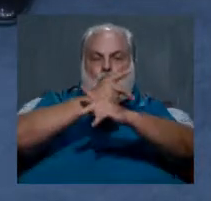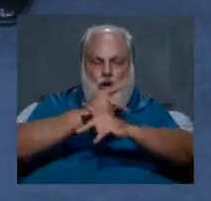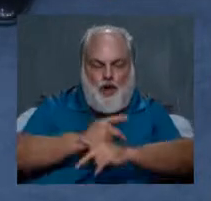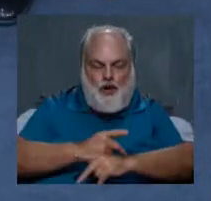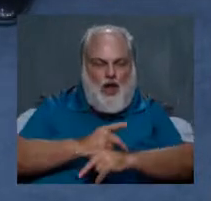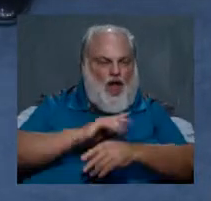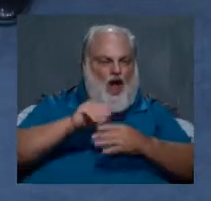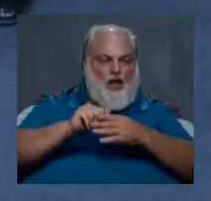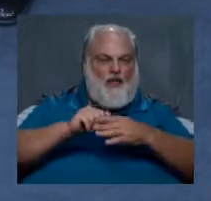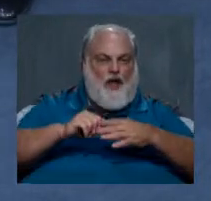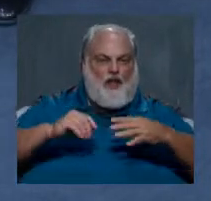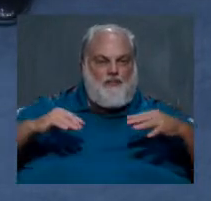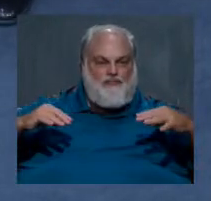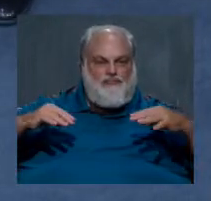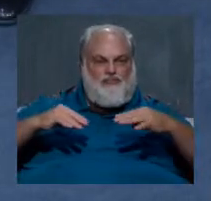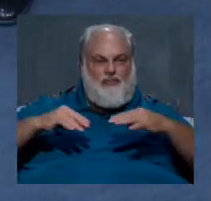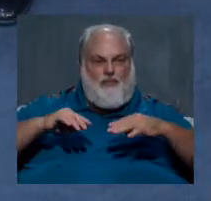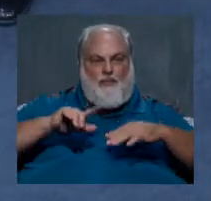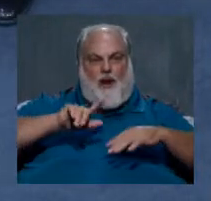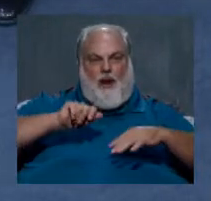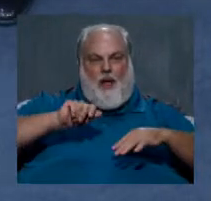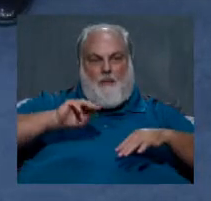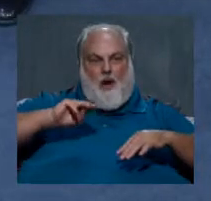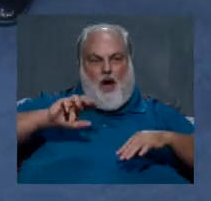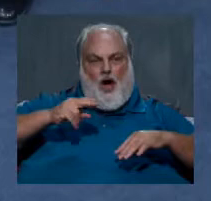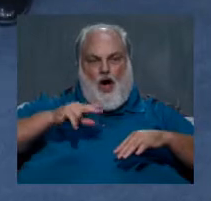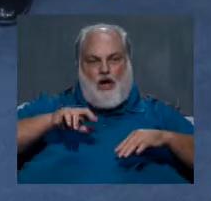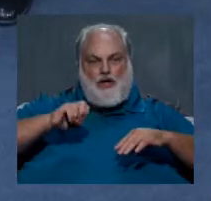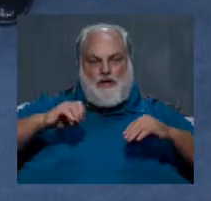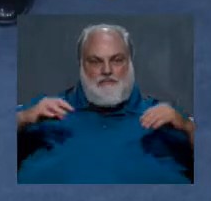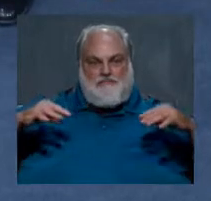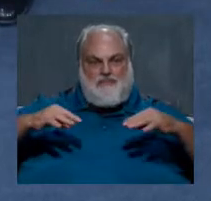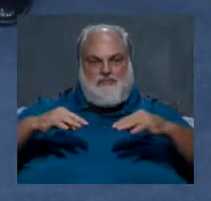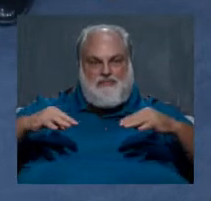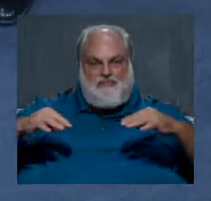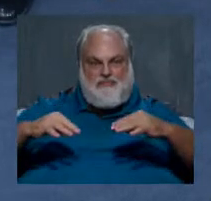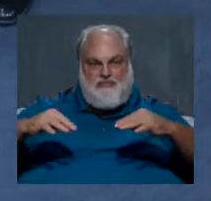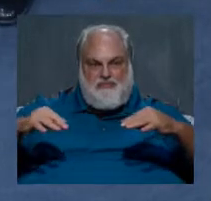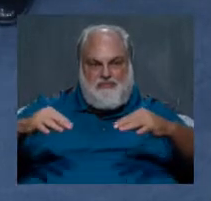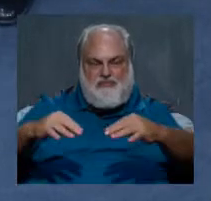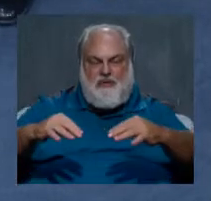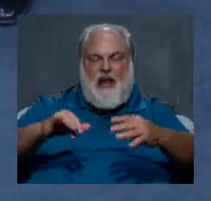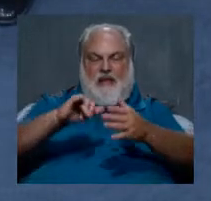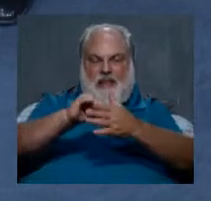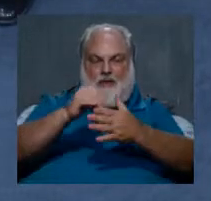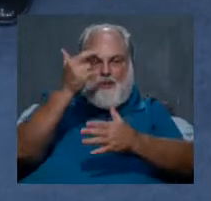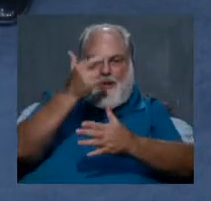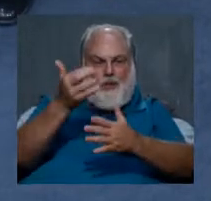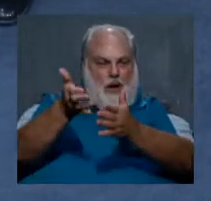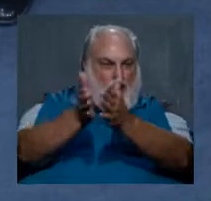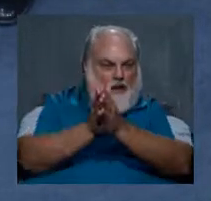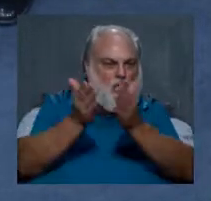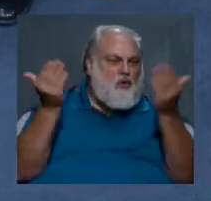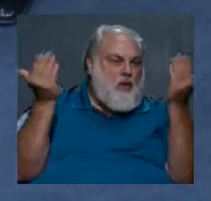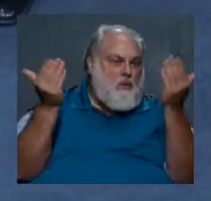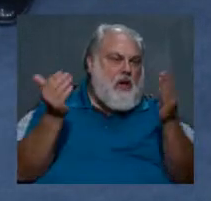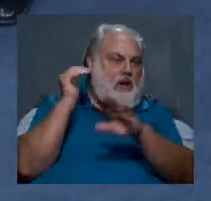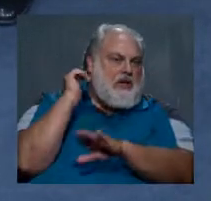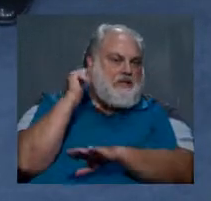LaMarche, and it just keeps increasing and increasing. So that's why we're asking for that to be put there. That way the